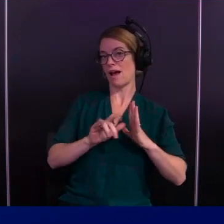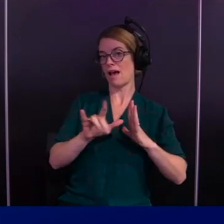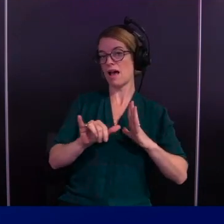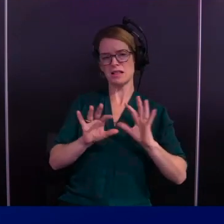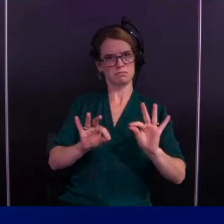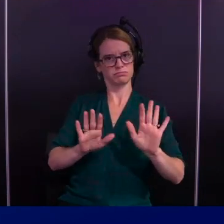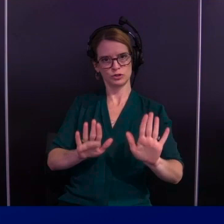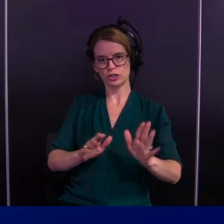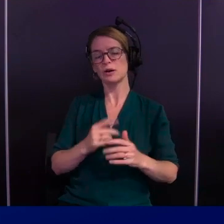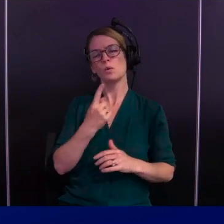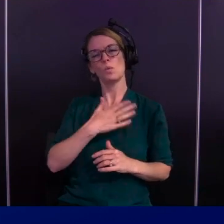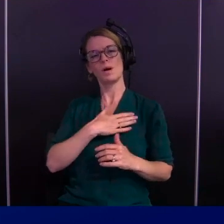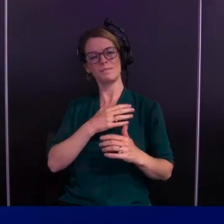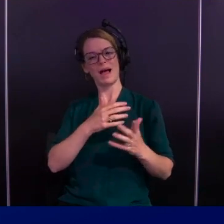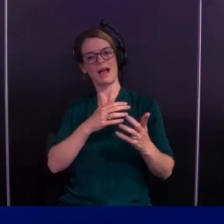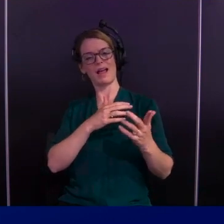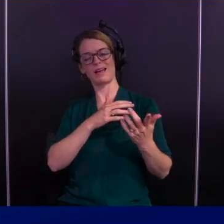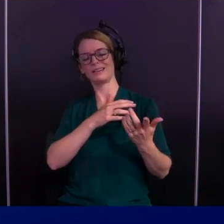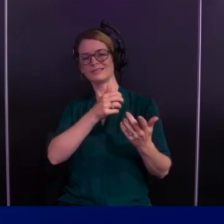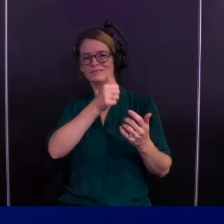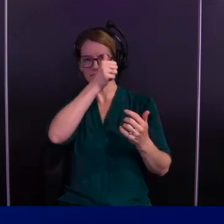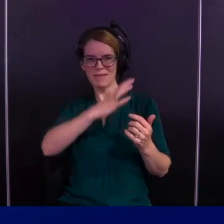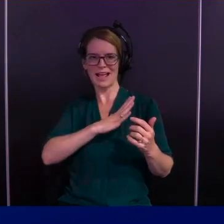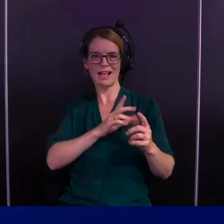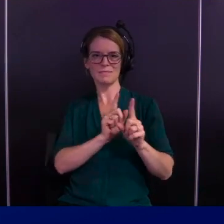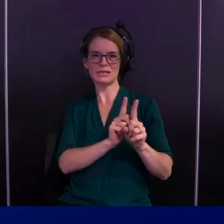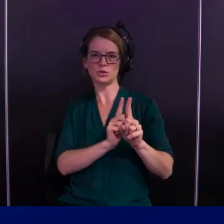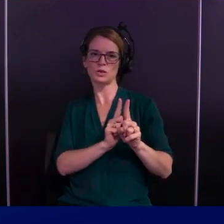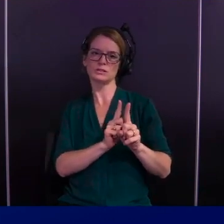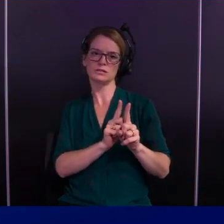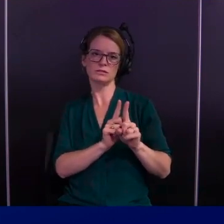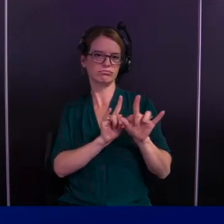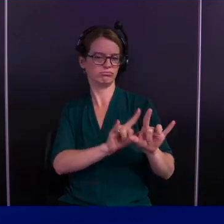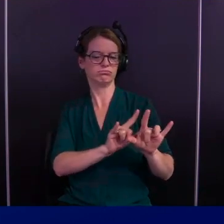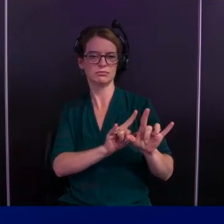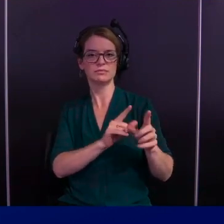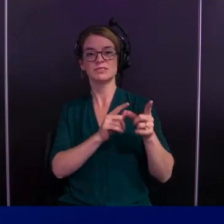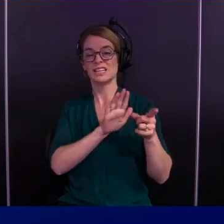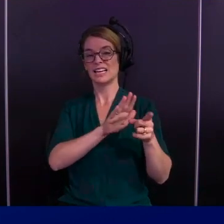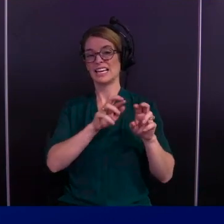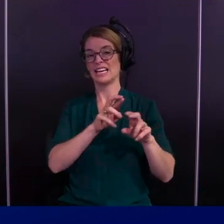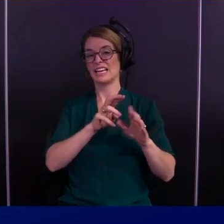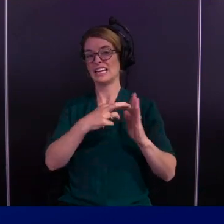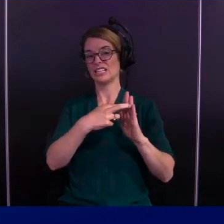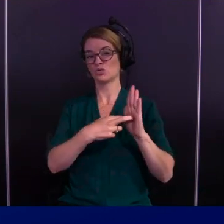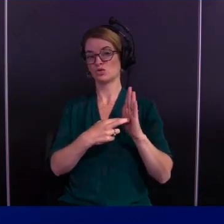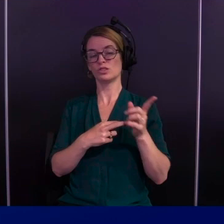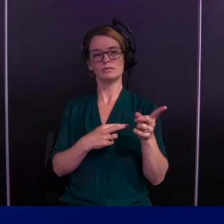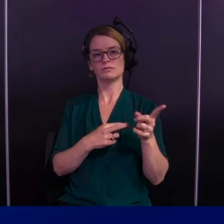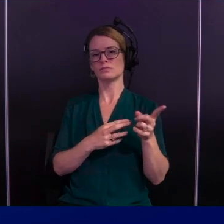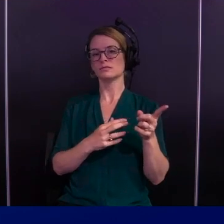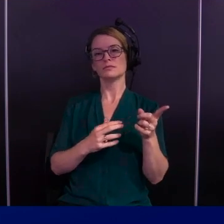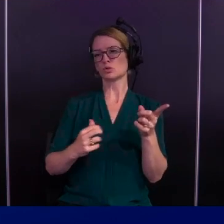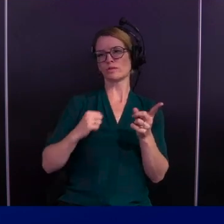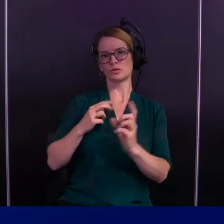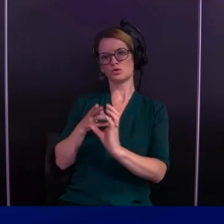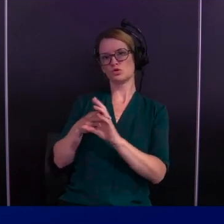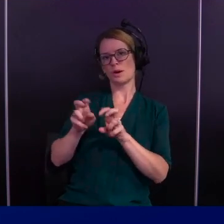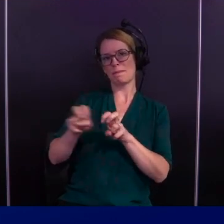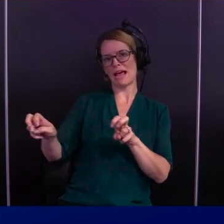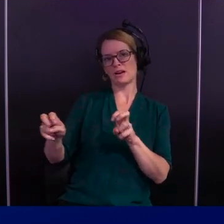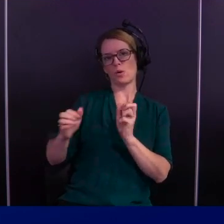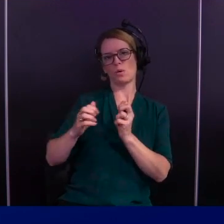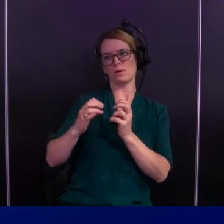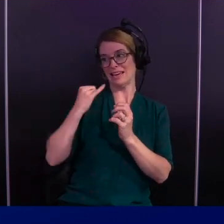of my male mentors who I absolutely love. He actually has a rule that he won't speak on panels unless there's diversity. So he